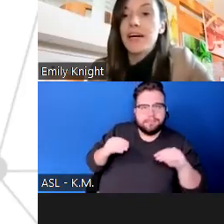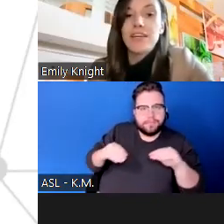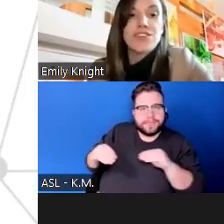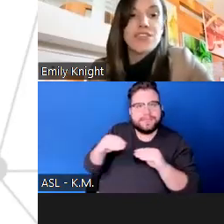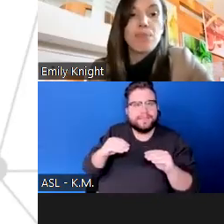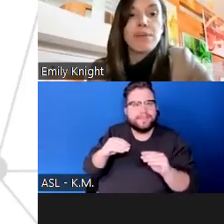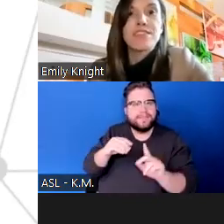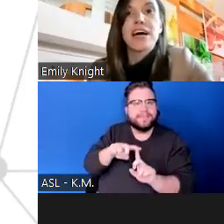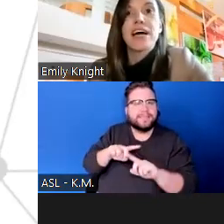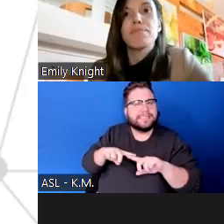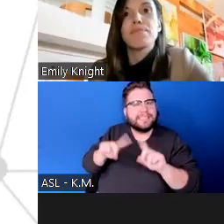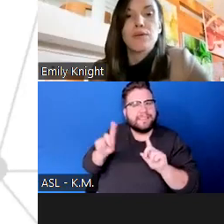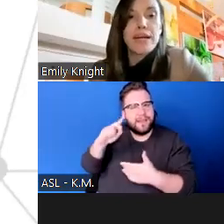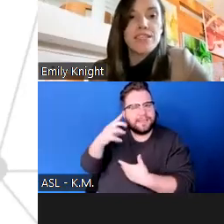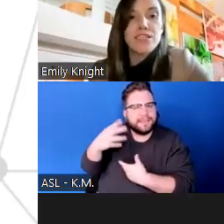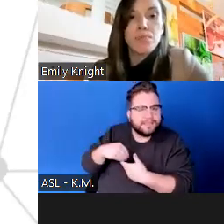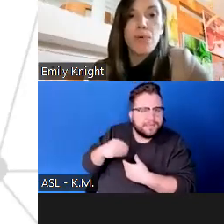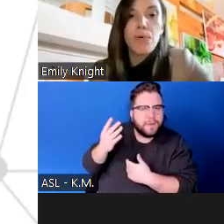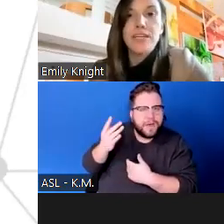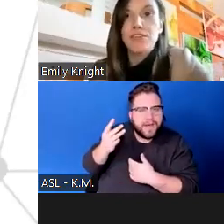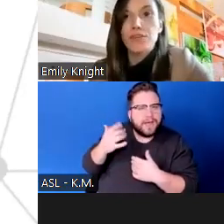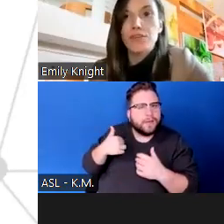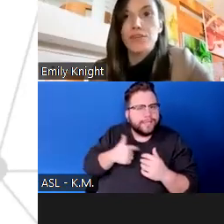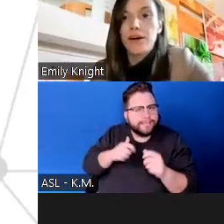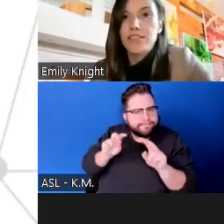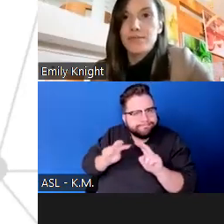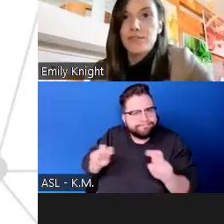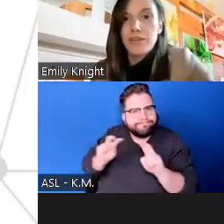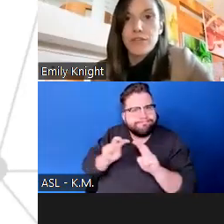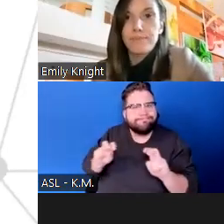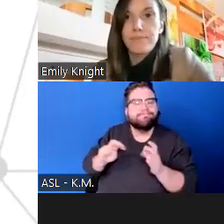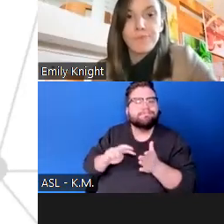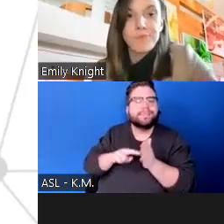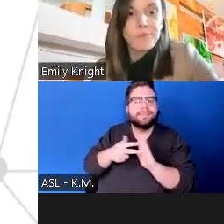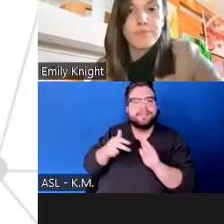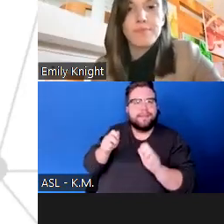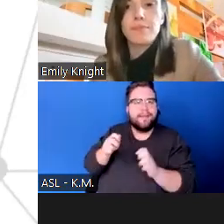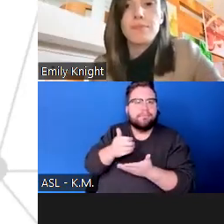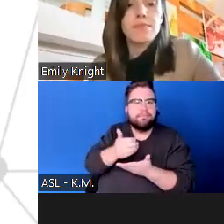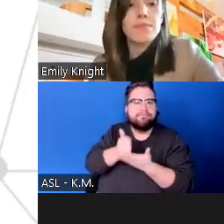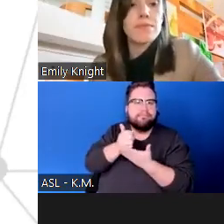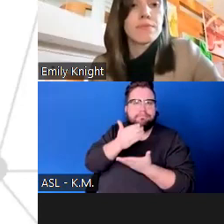of knowledge to help us design better ways to support individuals on the autism spectrum.